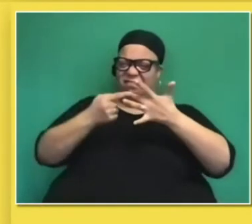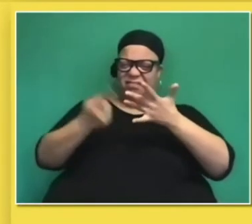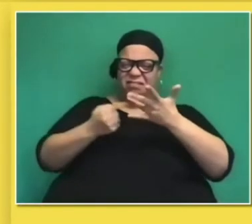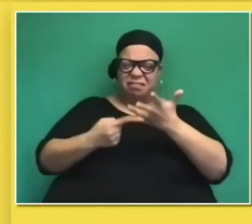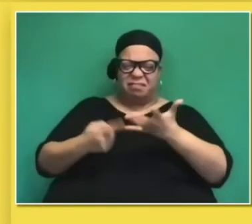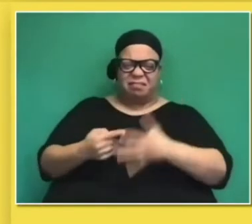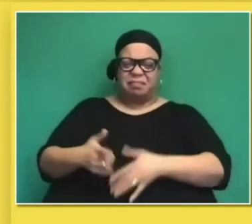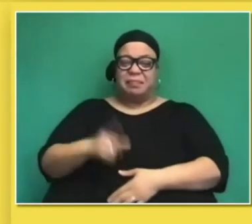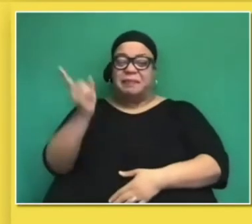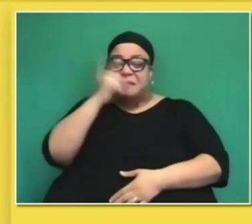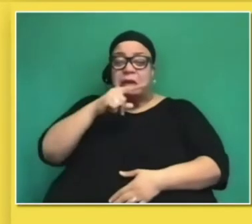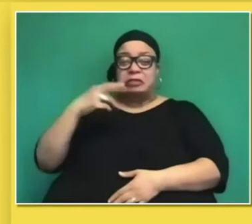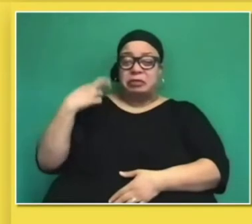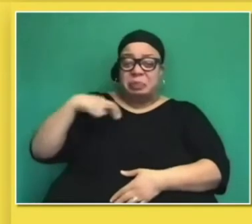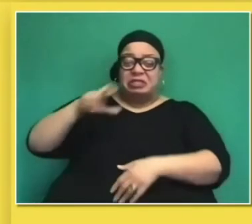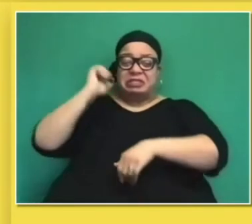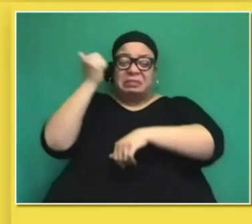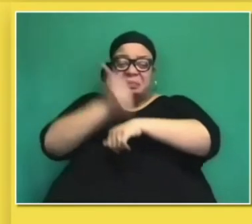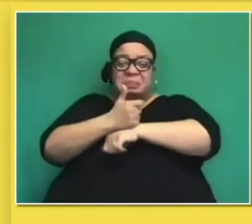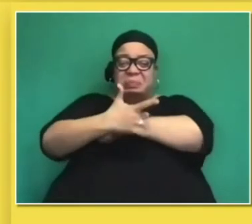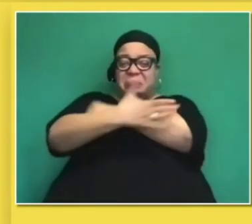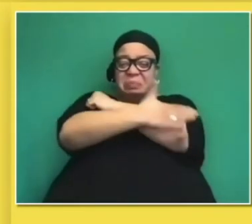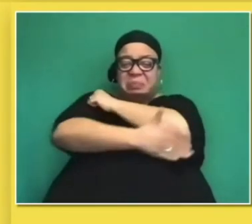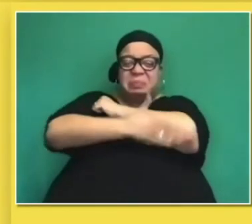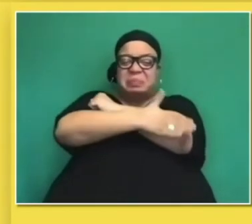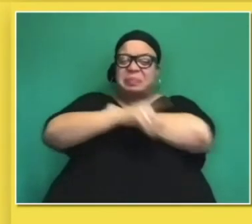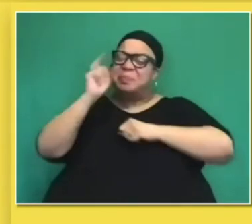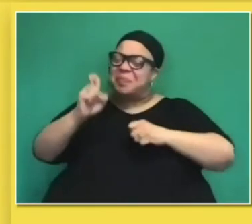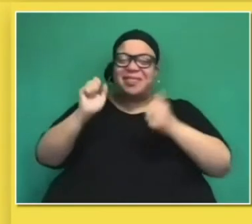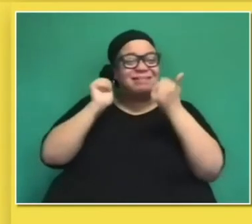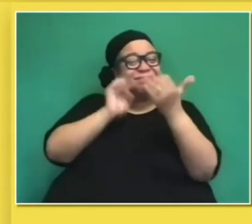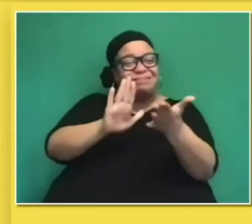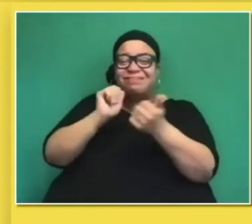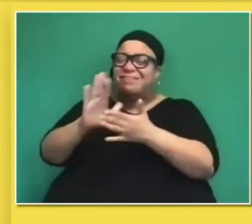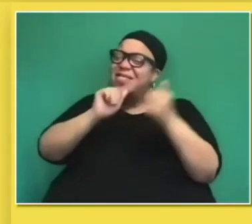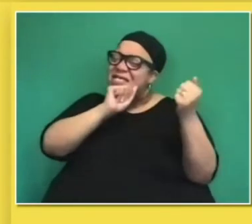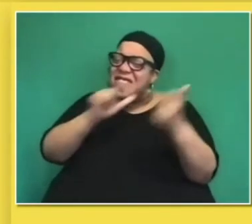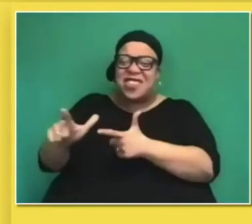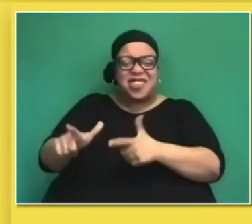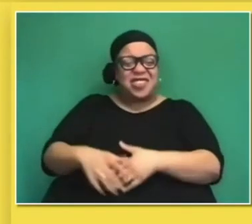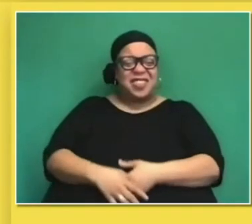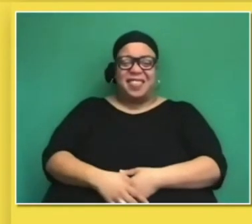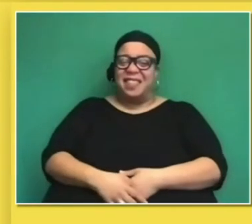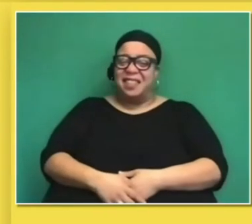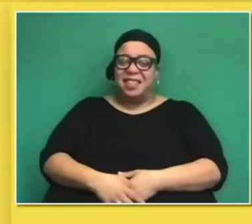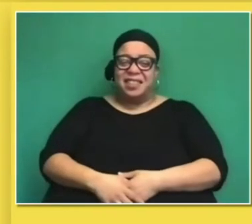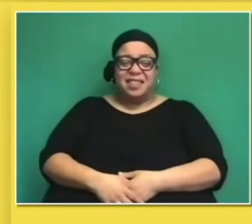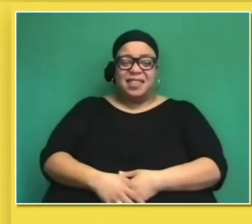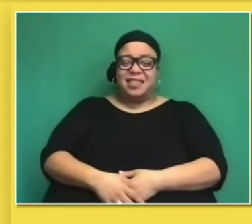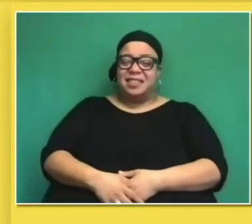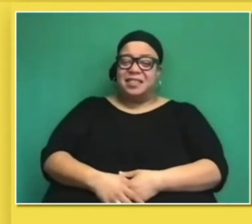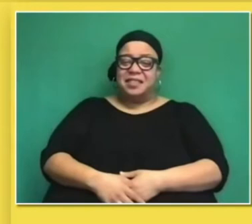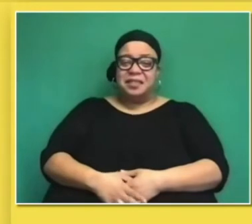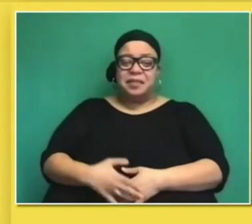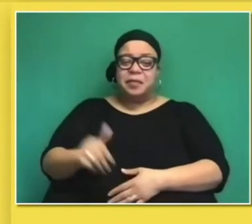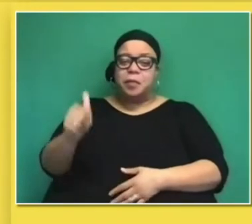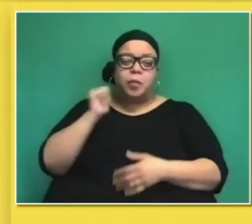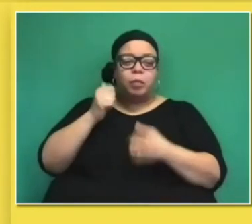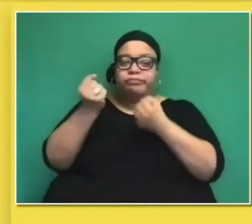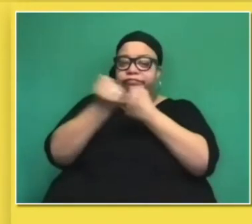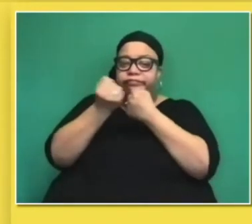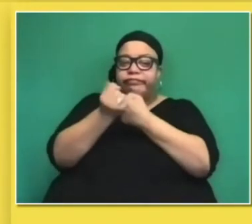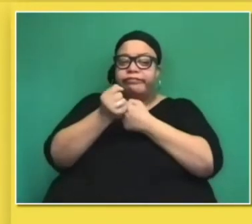healing of the nation. And it will not bring everybody along, but it will bring so many along that they